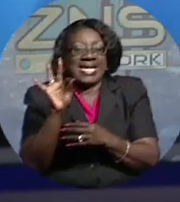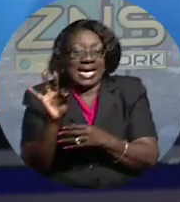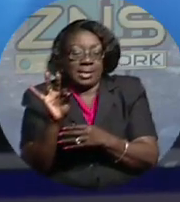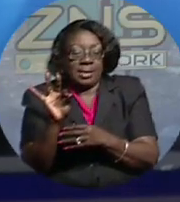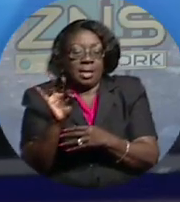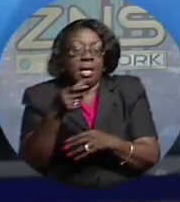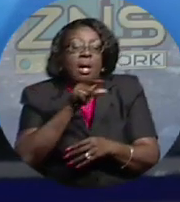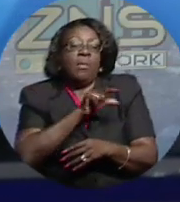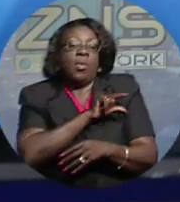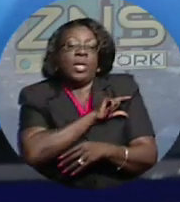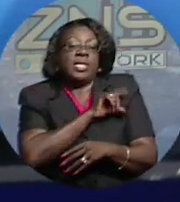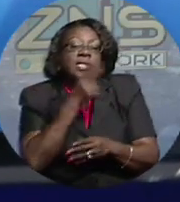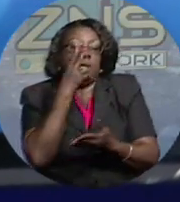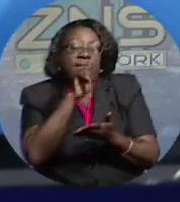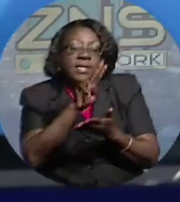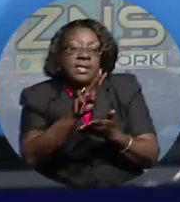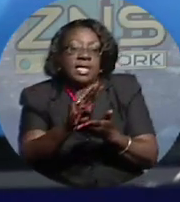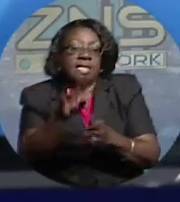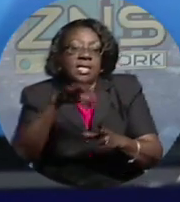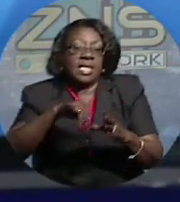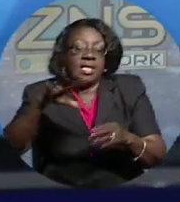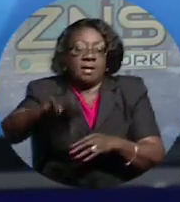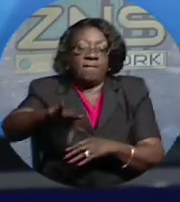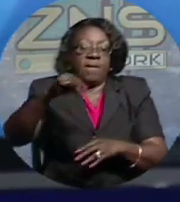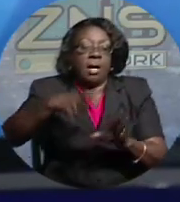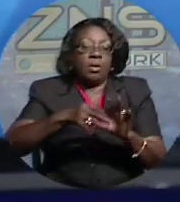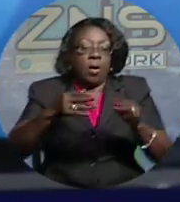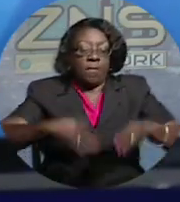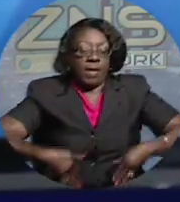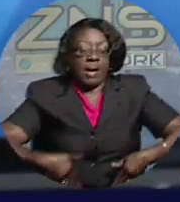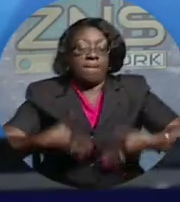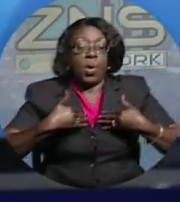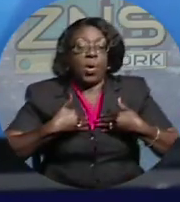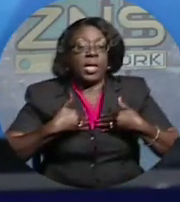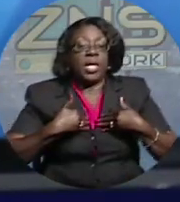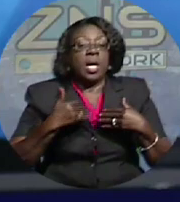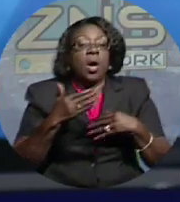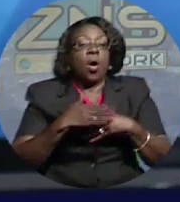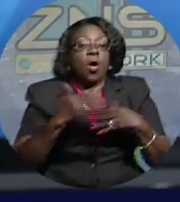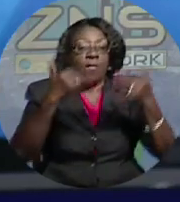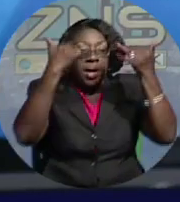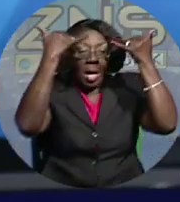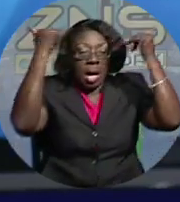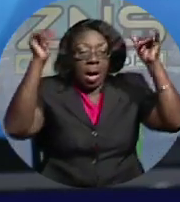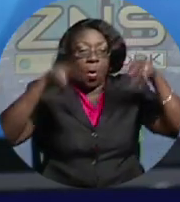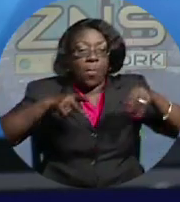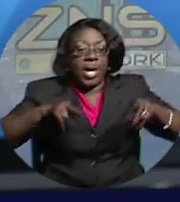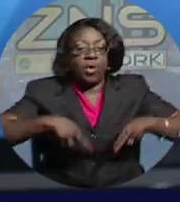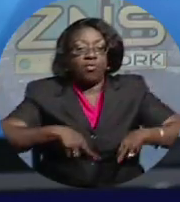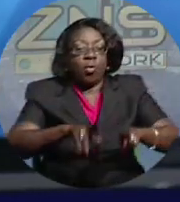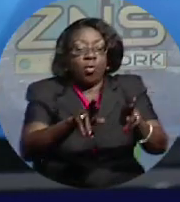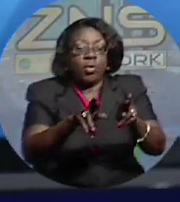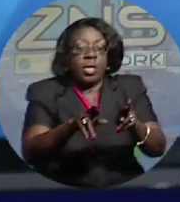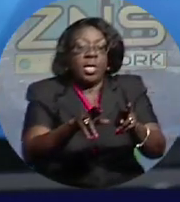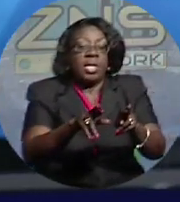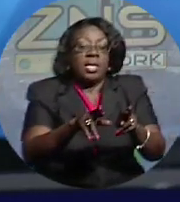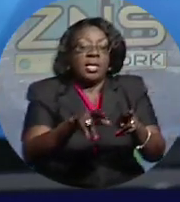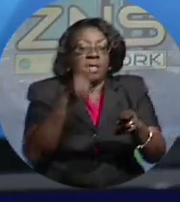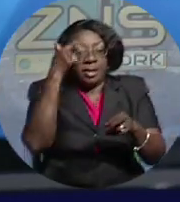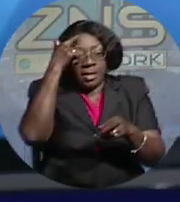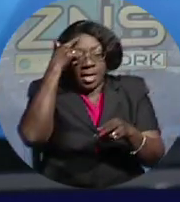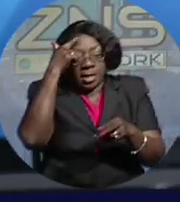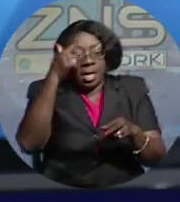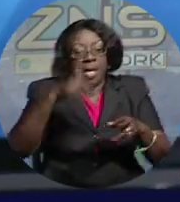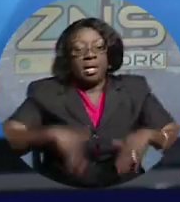Police investigations continue into the discovery of a body off Cowpen Road Sunday. While it's suspected that the body is that of the